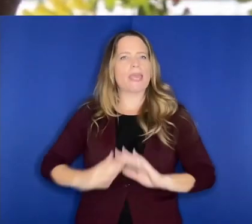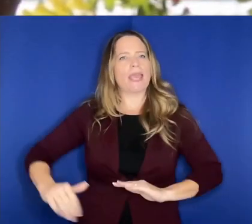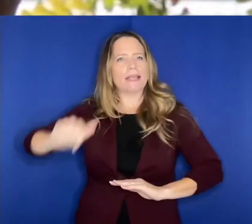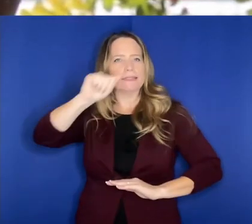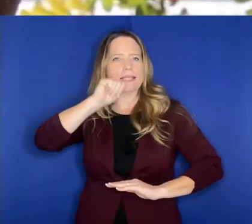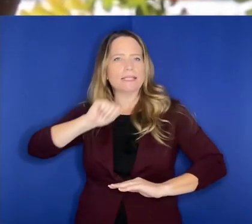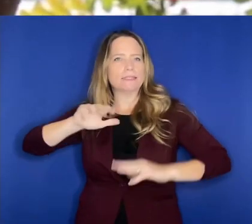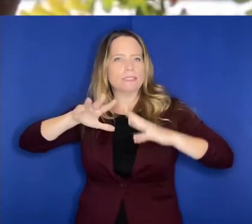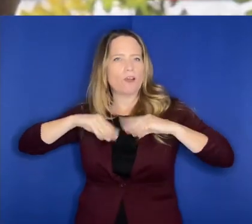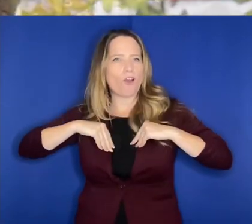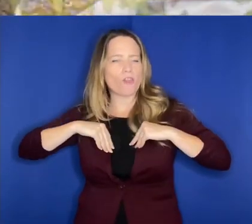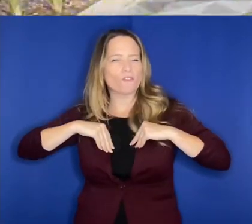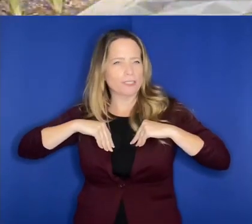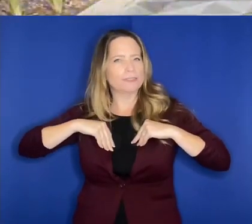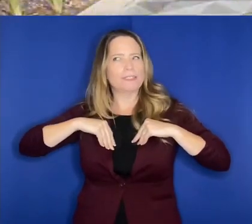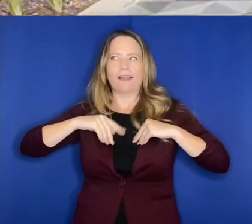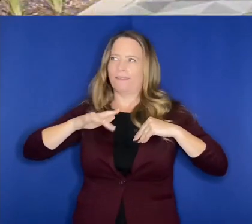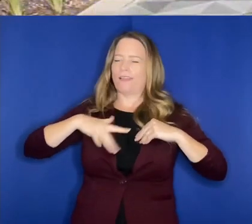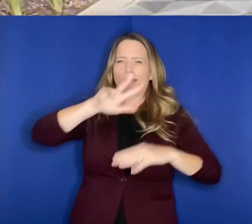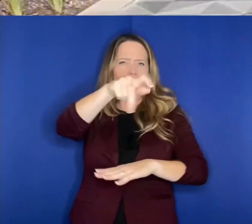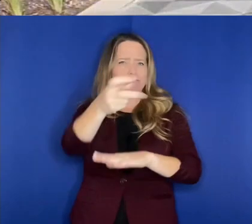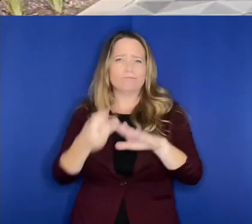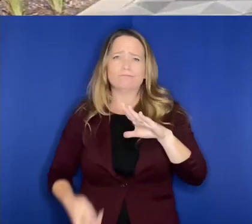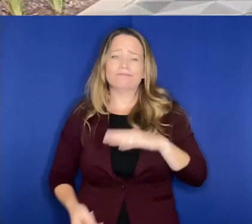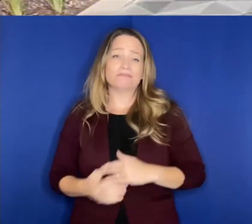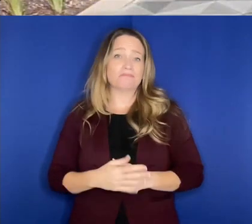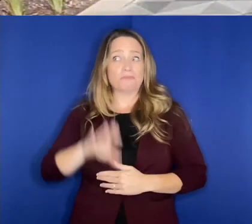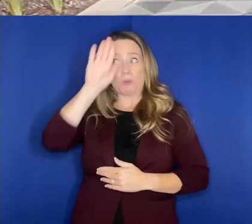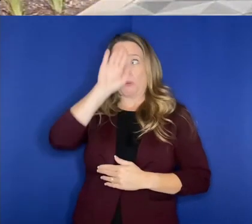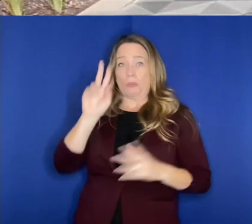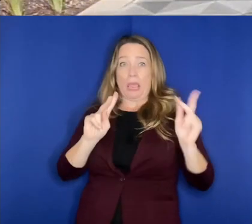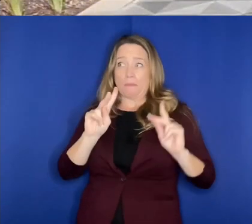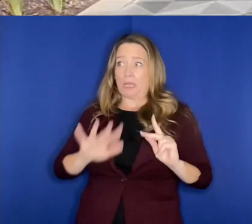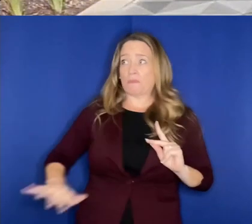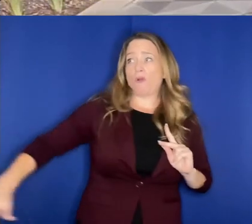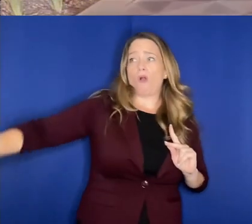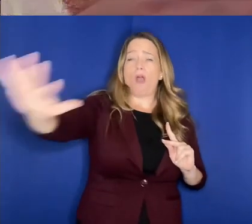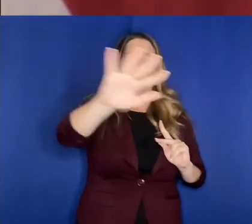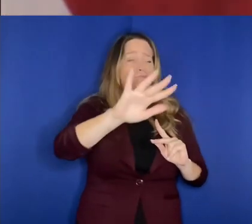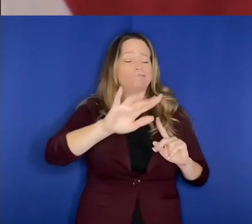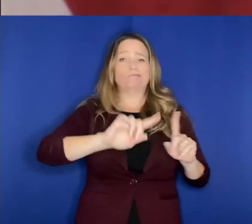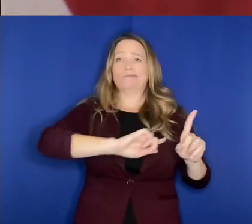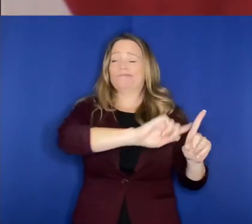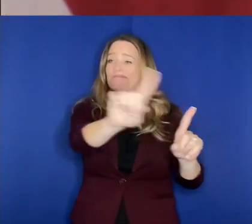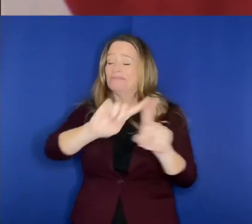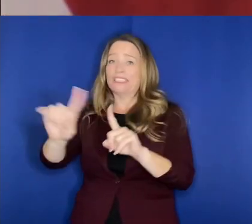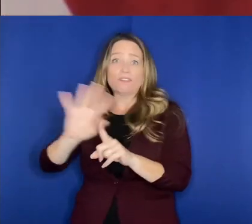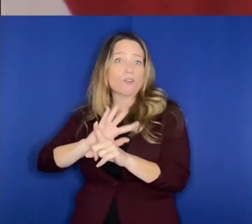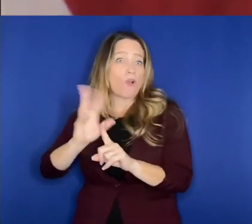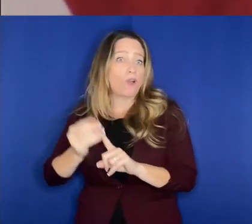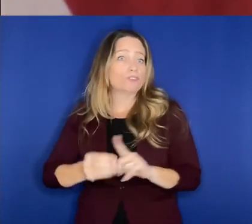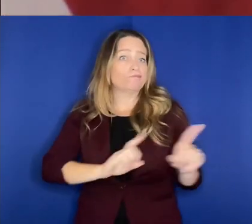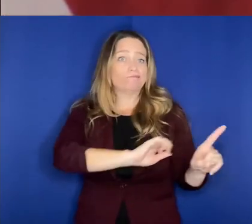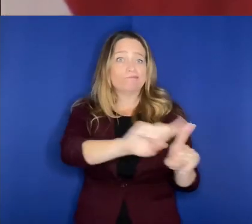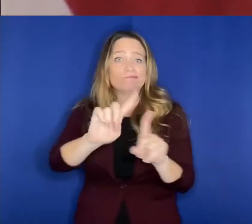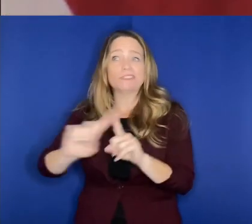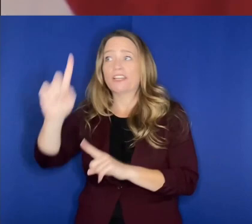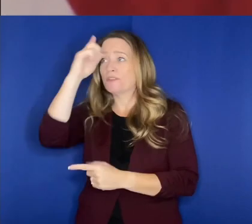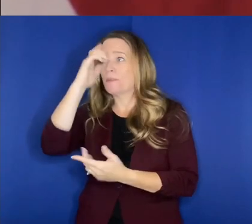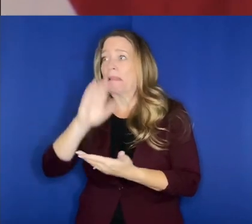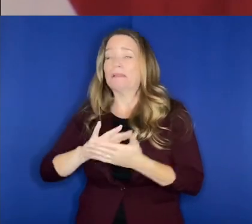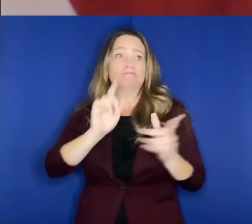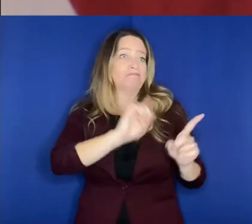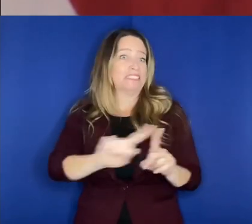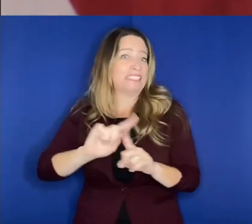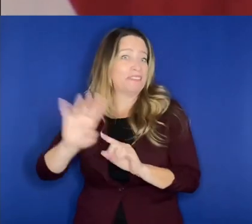peace and tolerance in a truly immersive way. We may come from a wide